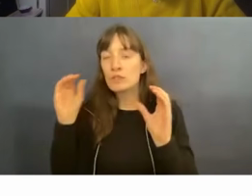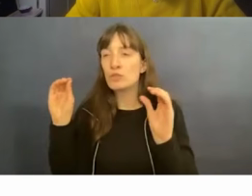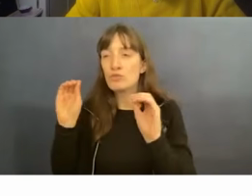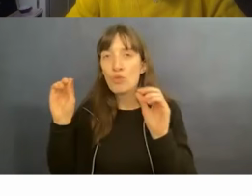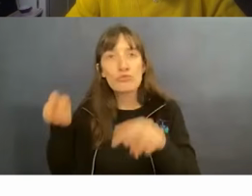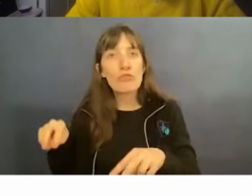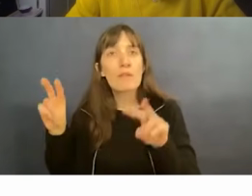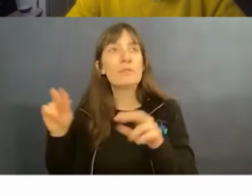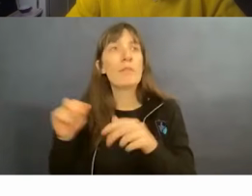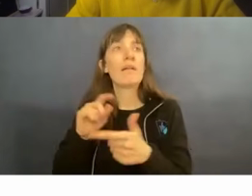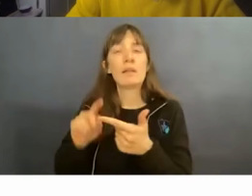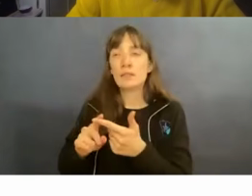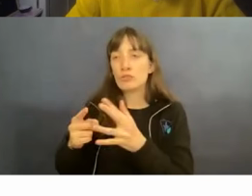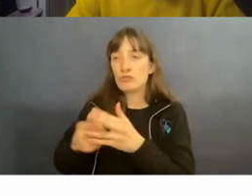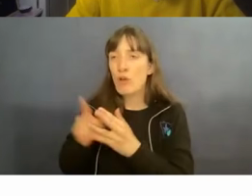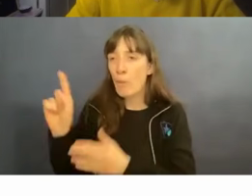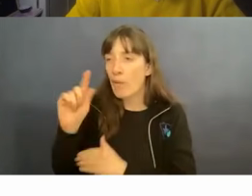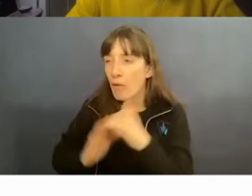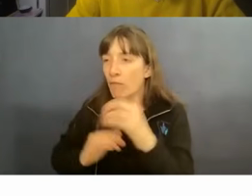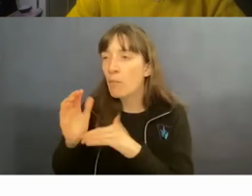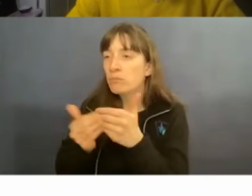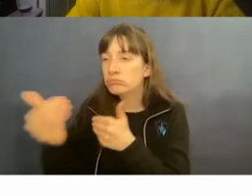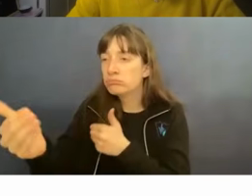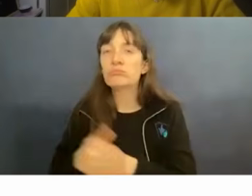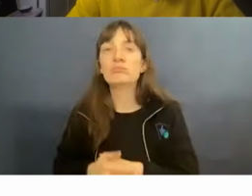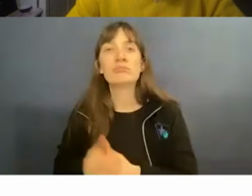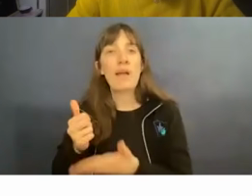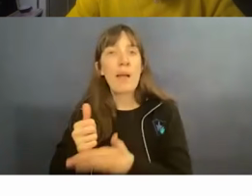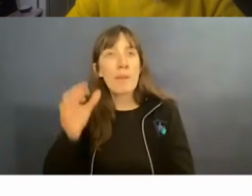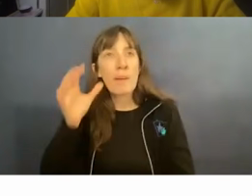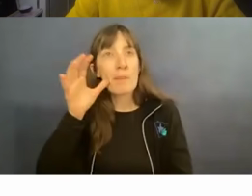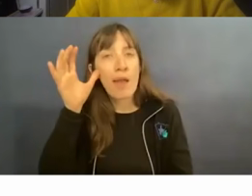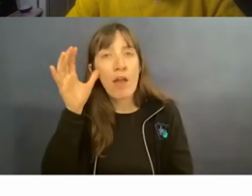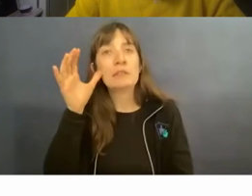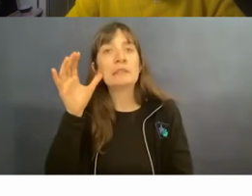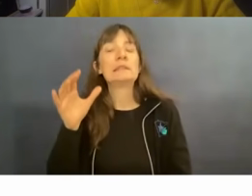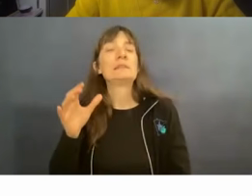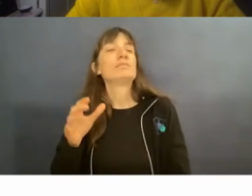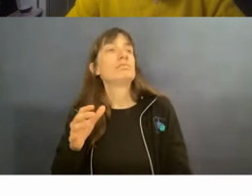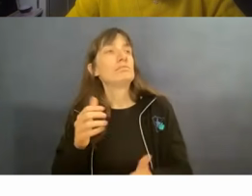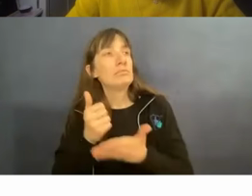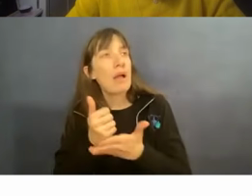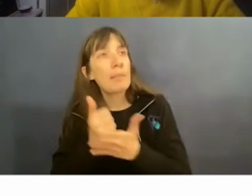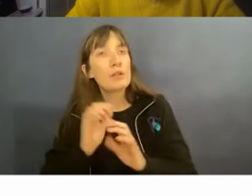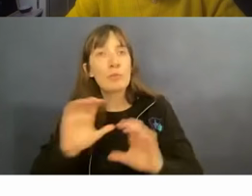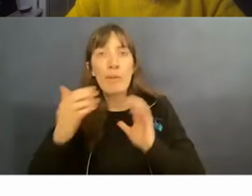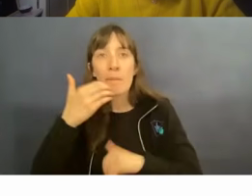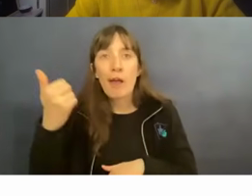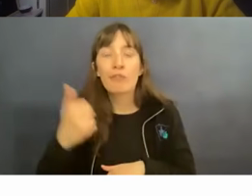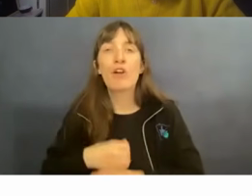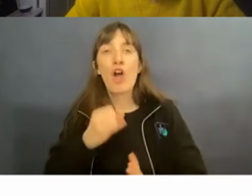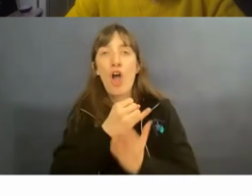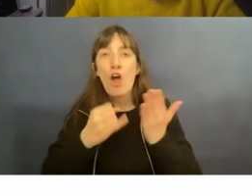start where they're comfortable, helping the parents, helping them cultivate better communication, art therapy, art